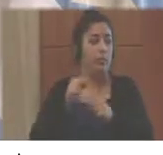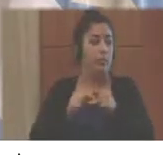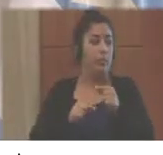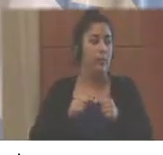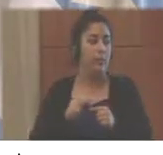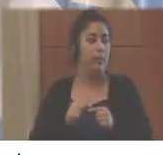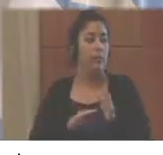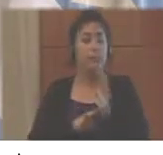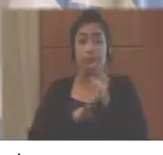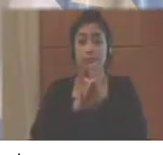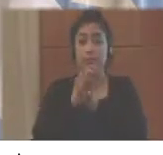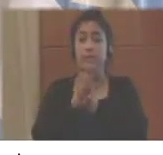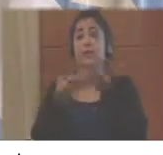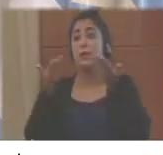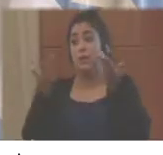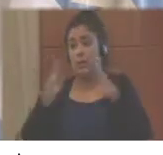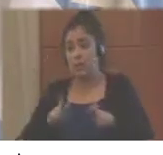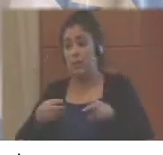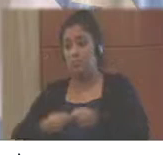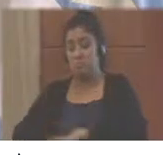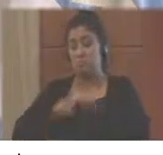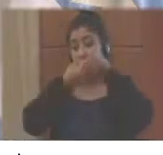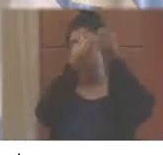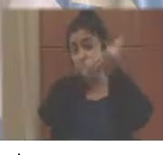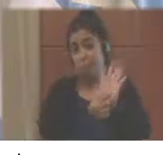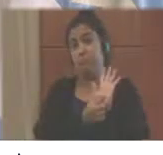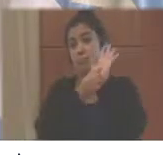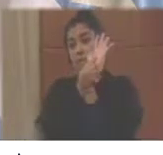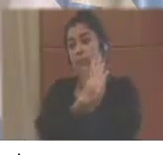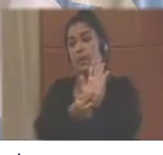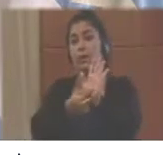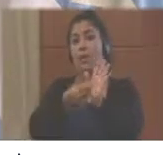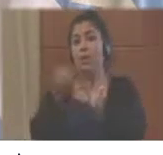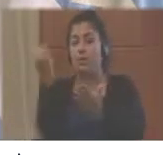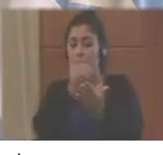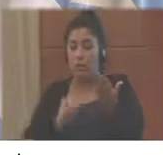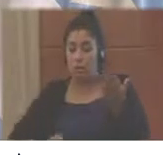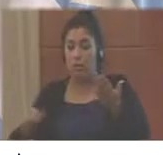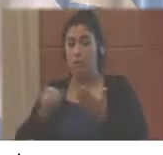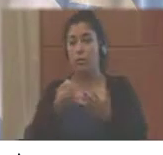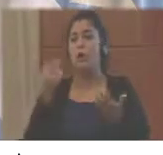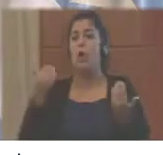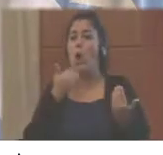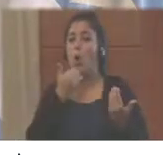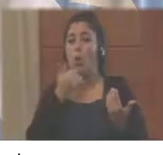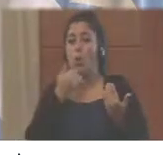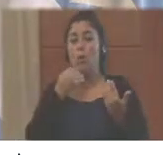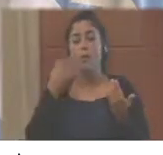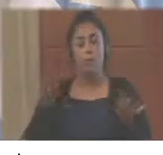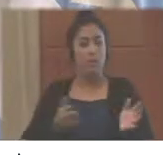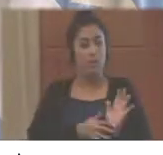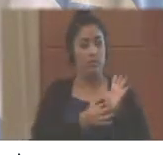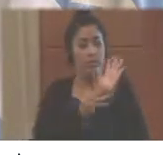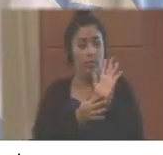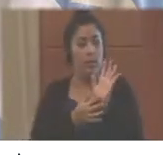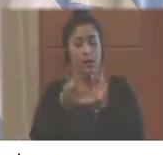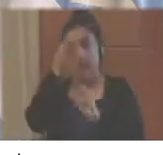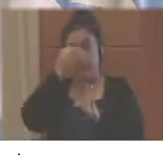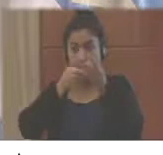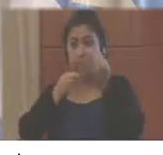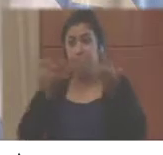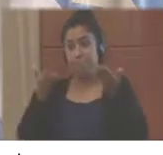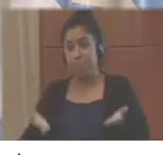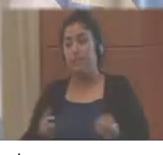We're part of the Central American Risk Center, and we have facilitated several other accords, and